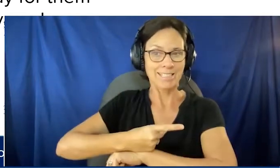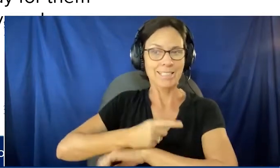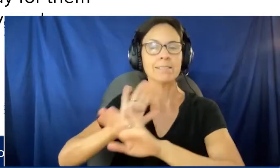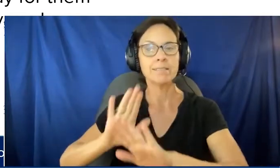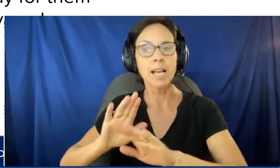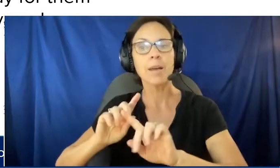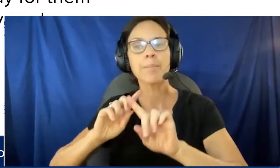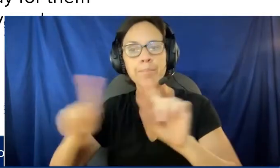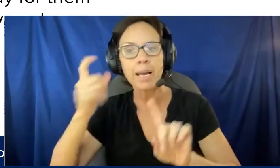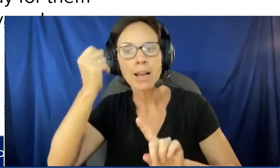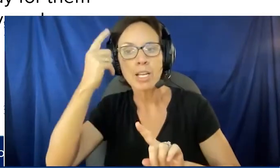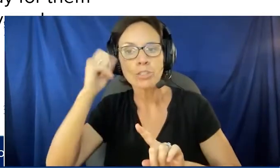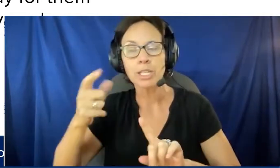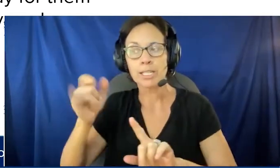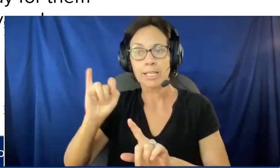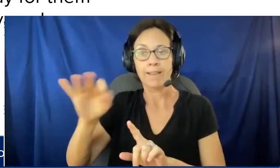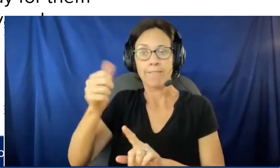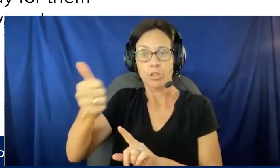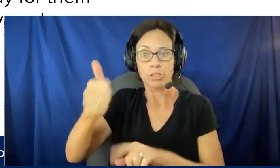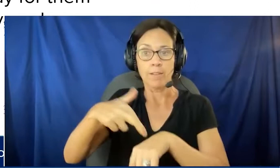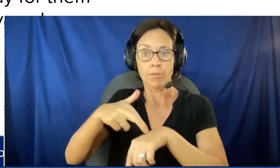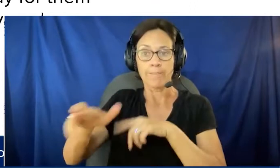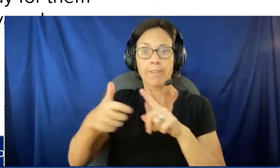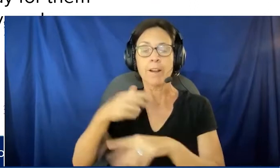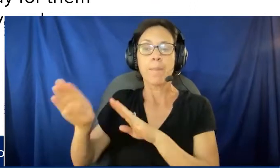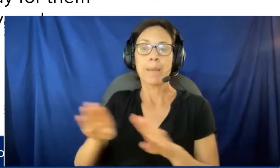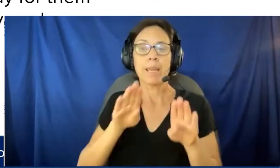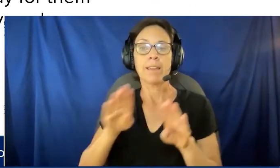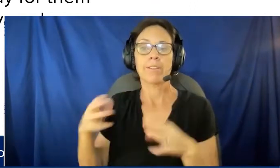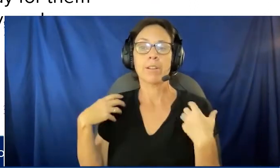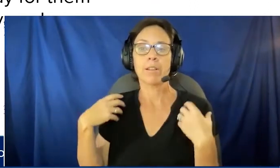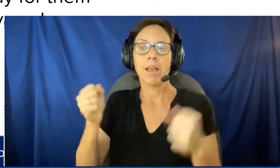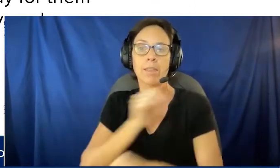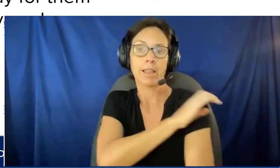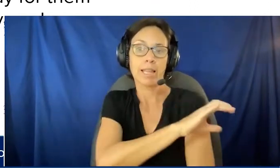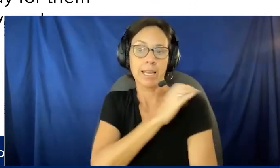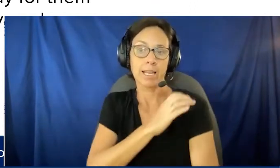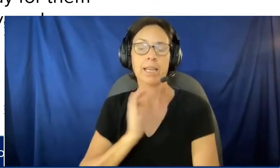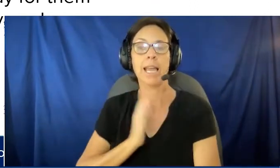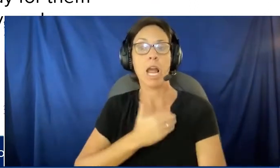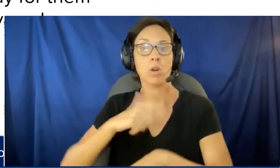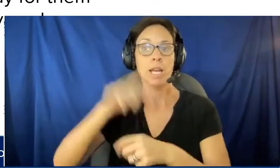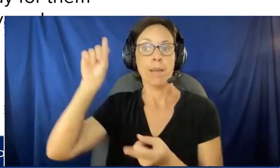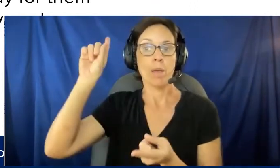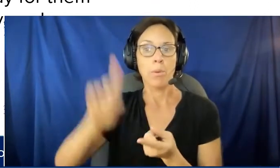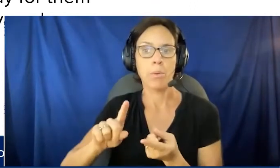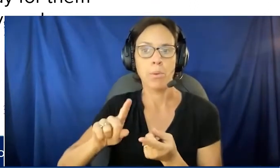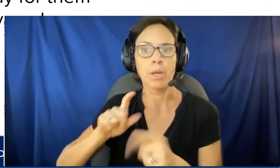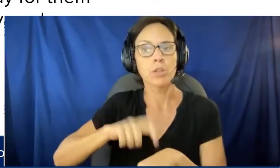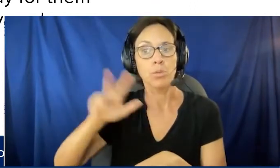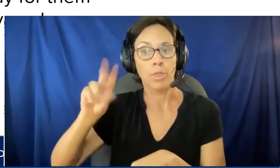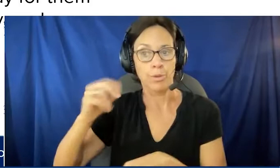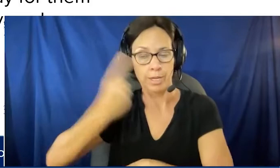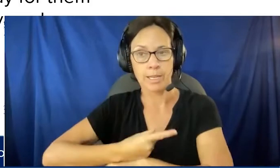coming to us from a behavioral health clinic, in which case we have 30 days to make that decision,